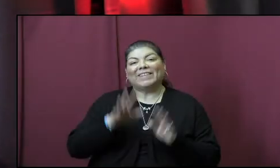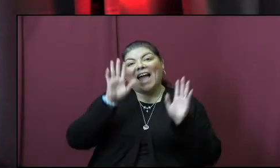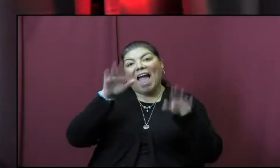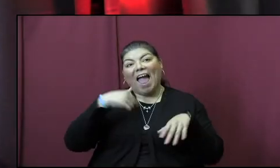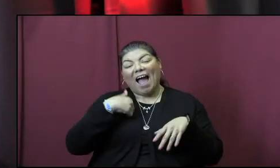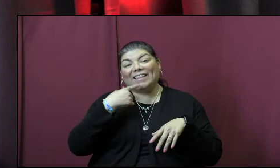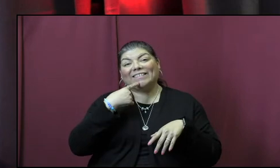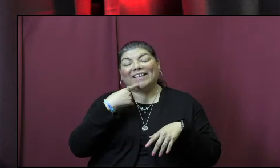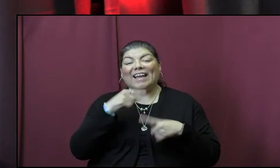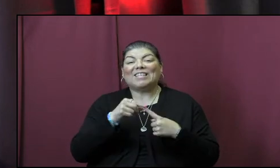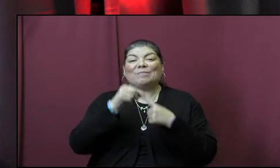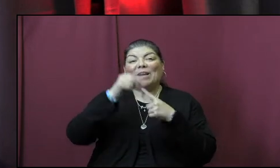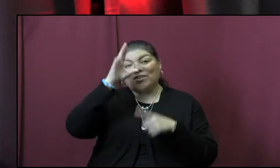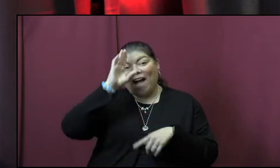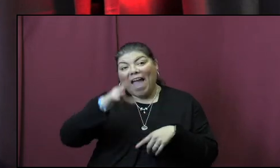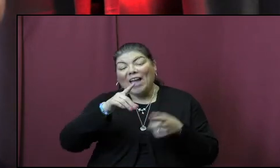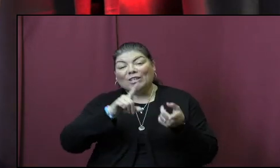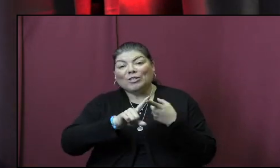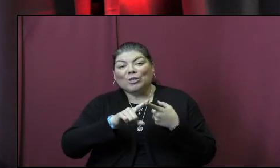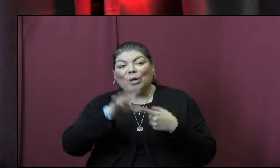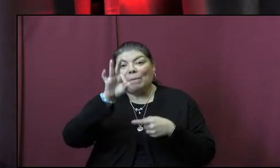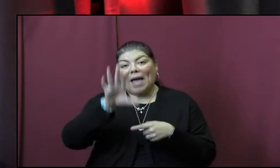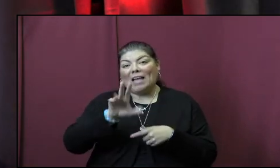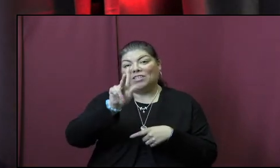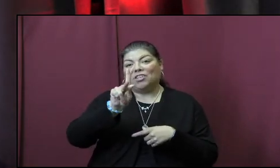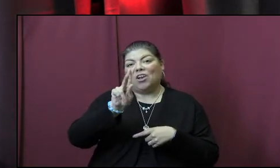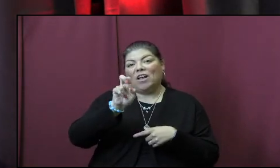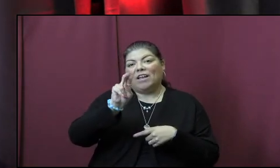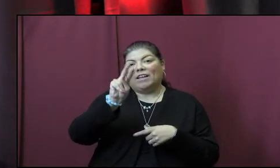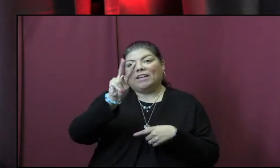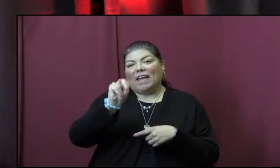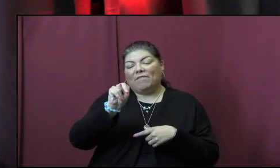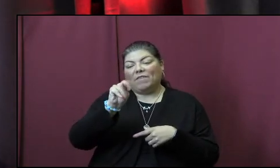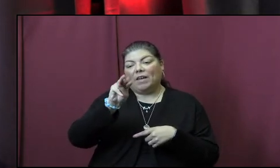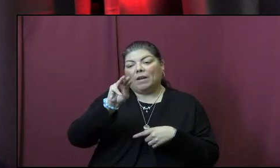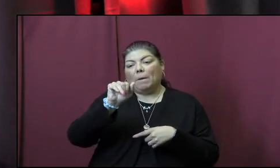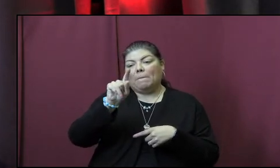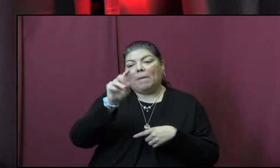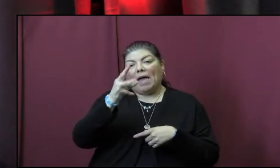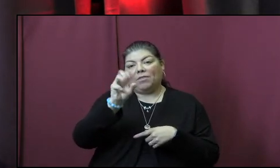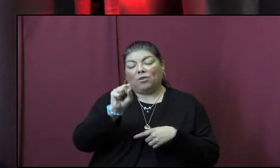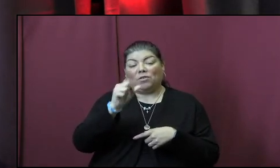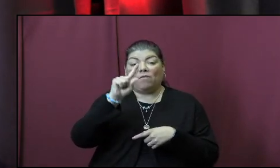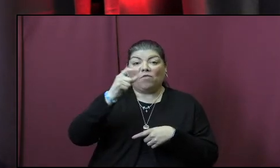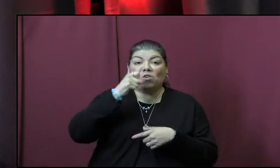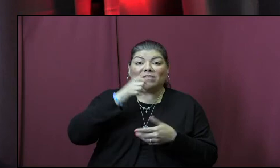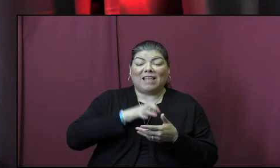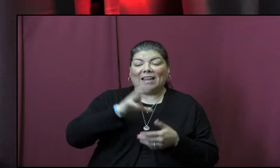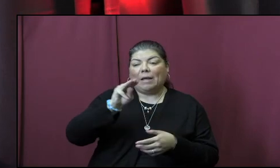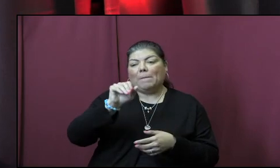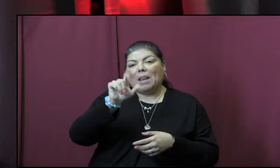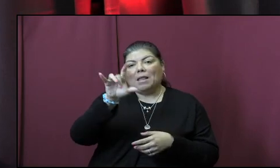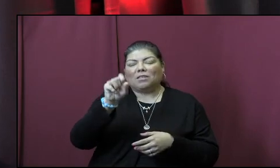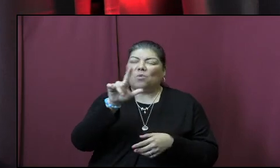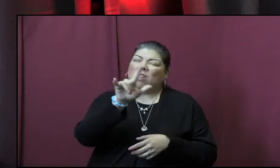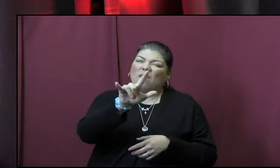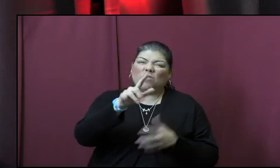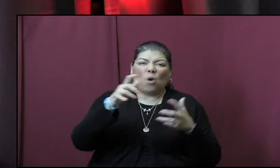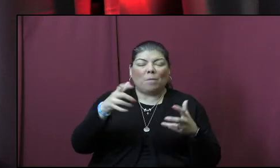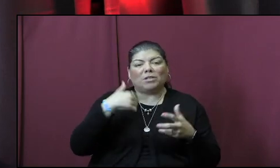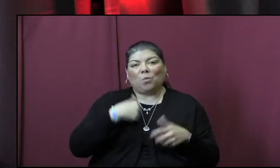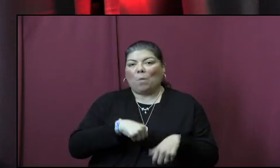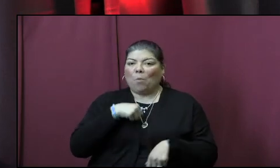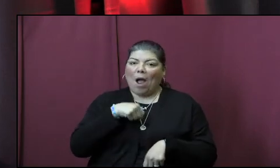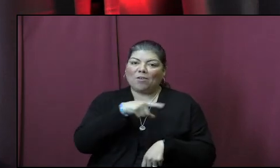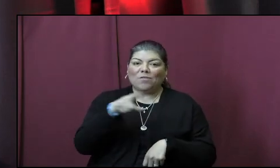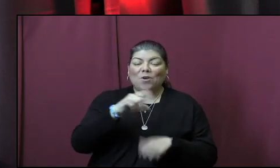Hey, I'd like to say a special hey to Pastor Kevin Matthews and First Lady Melissa. We love you so much, and we are so